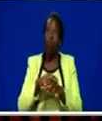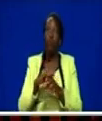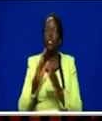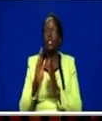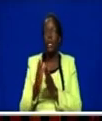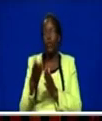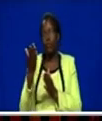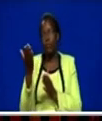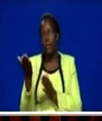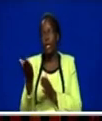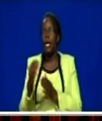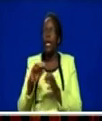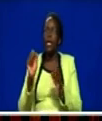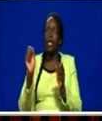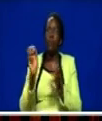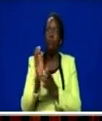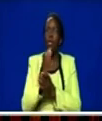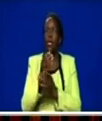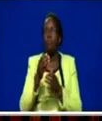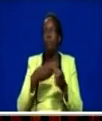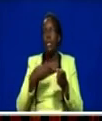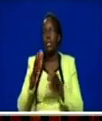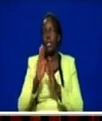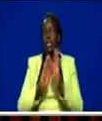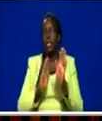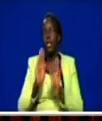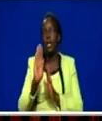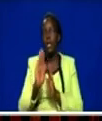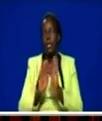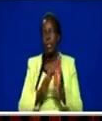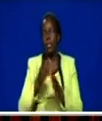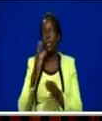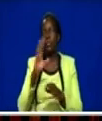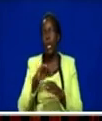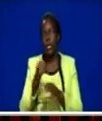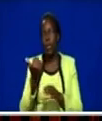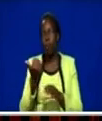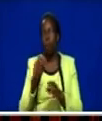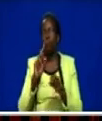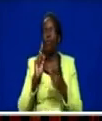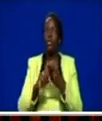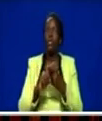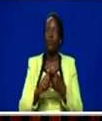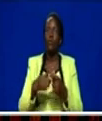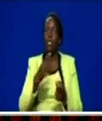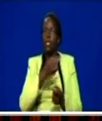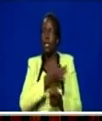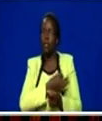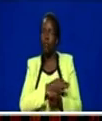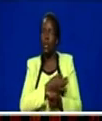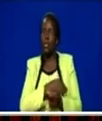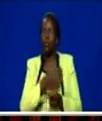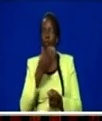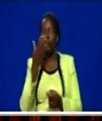In a business, anything positive is the advantage of it. Sometimes we say the merits that we